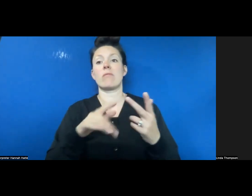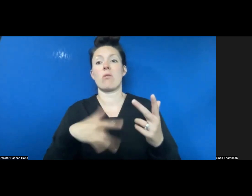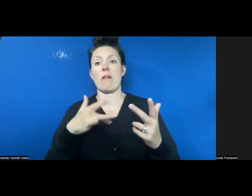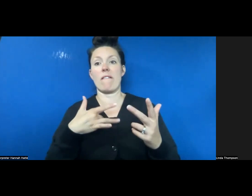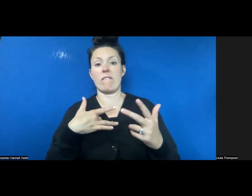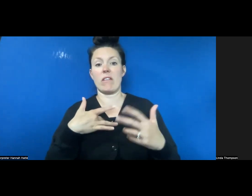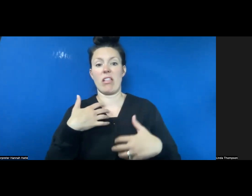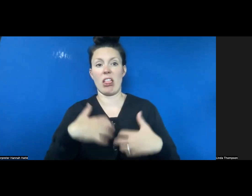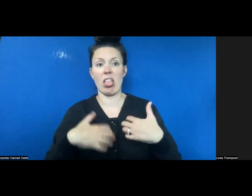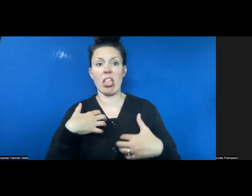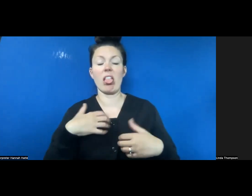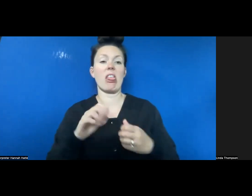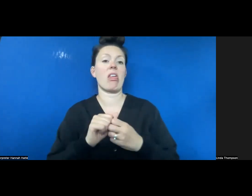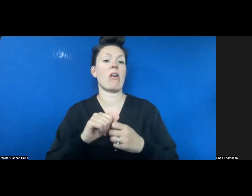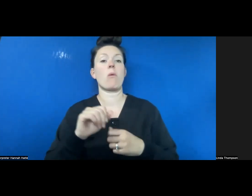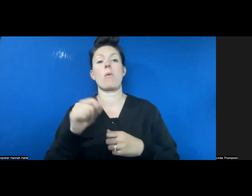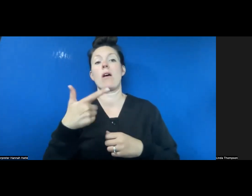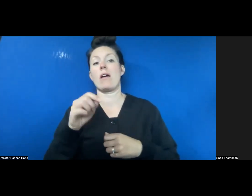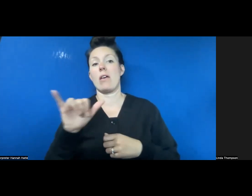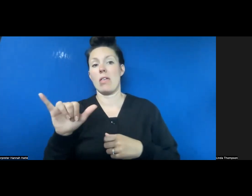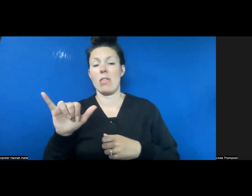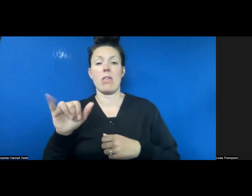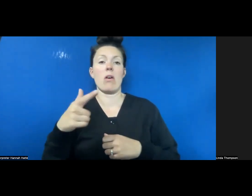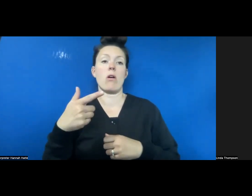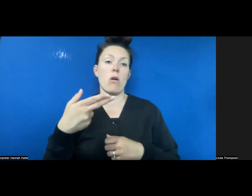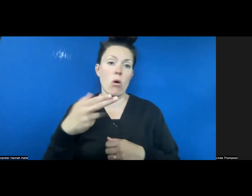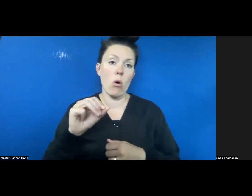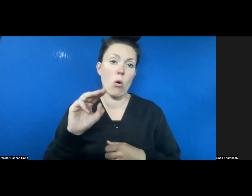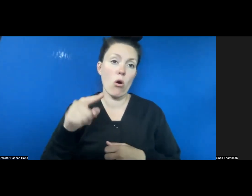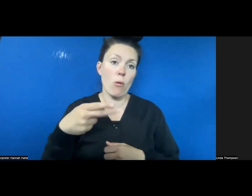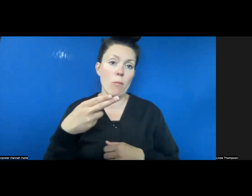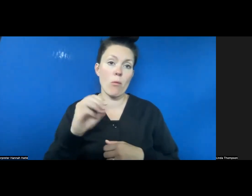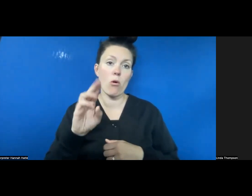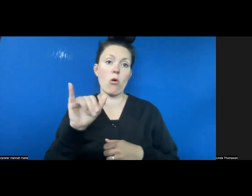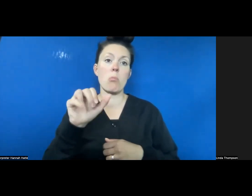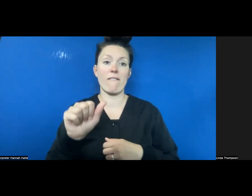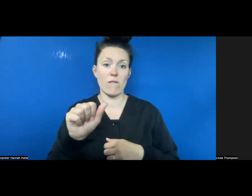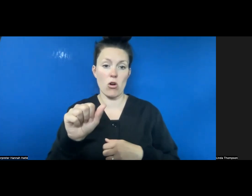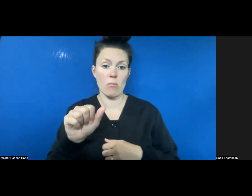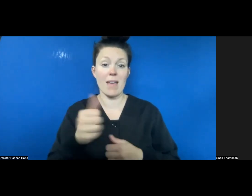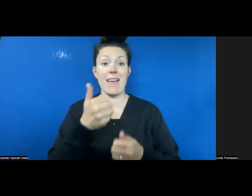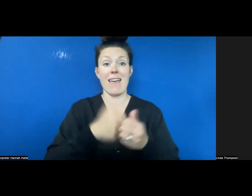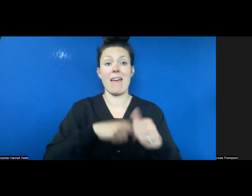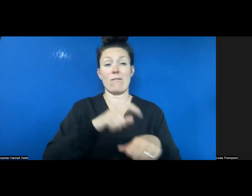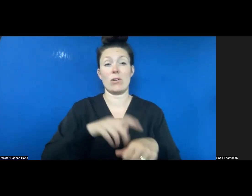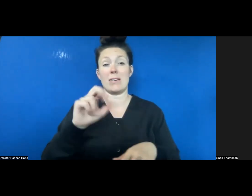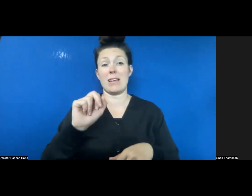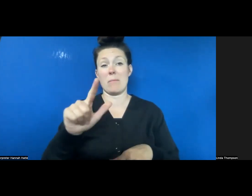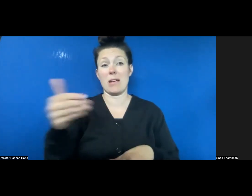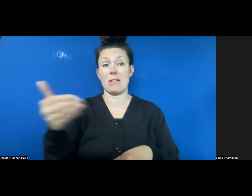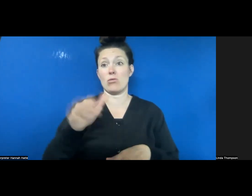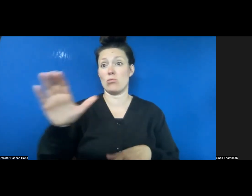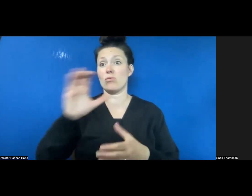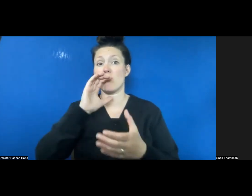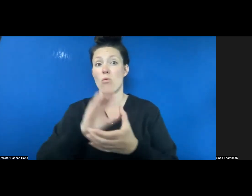Like when Carol introduces their wife, that's a risk every single time, ongoing,